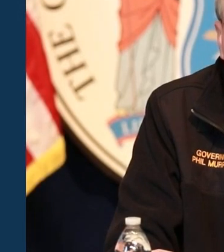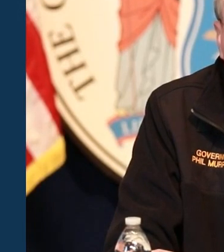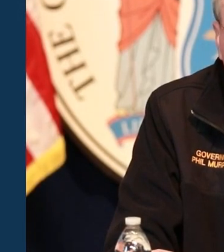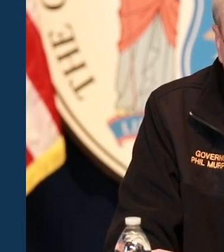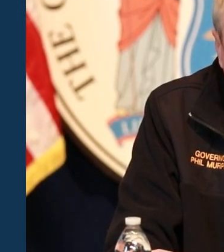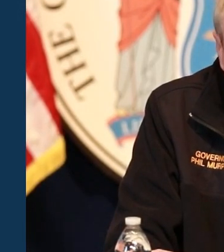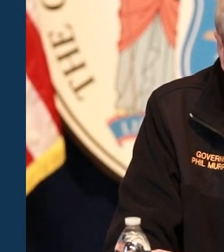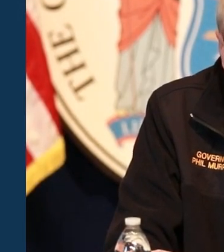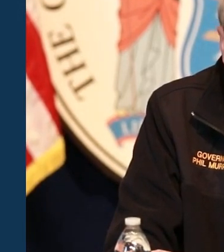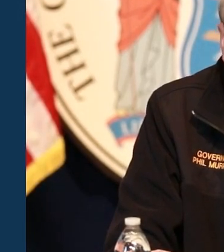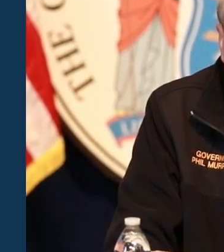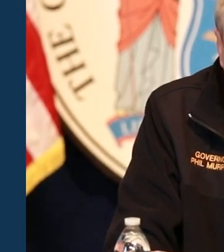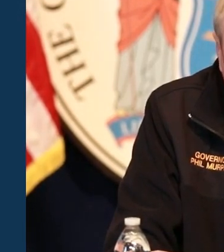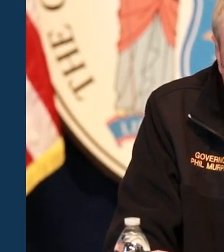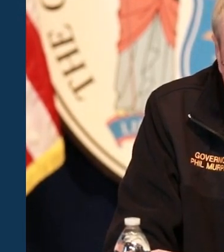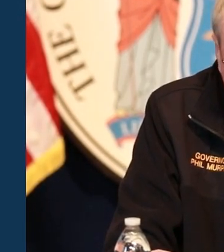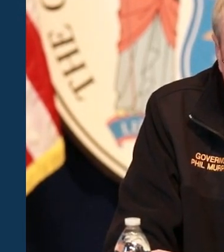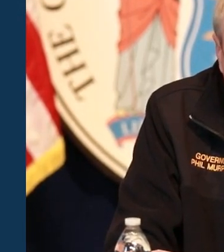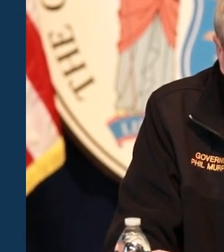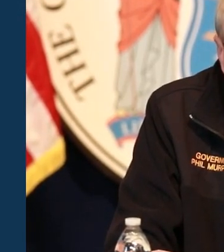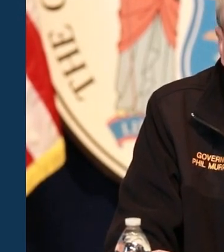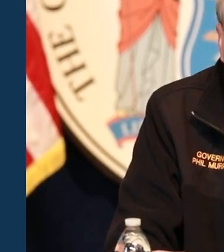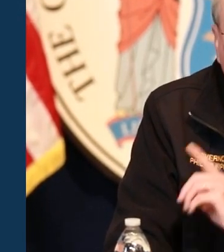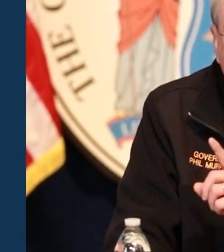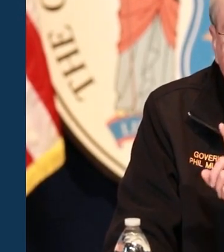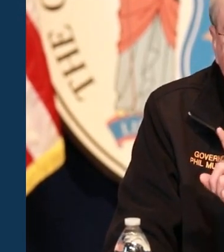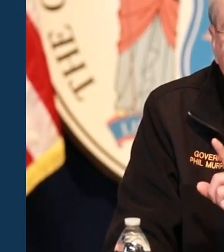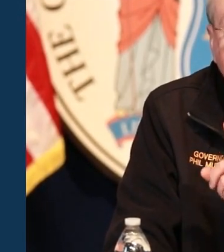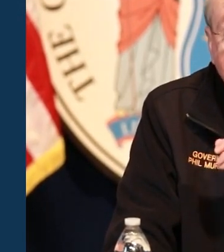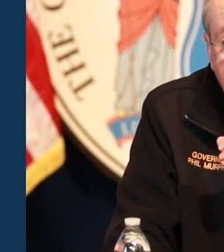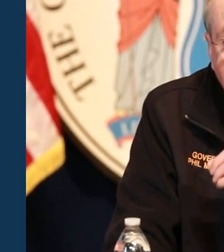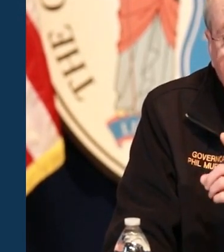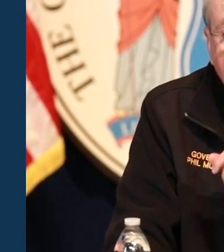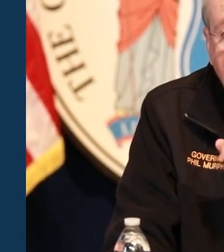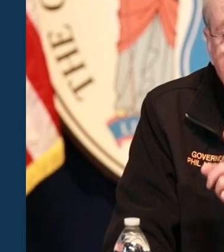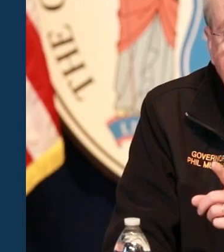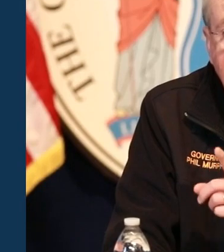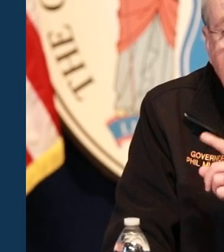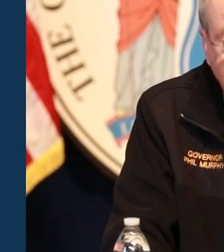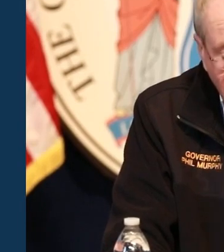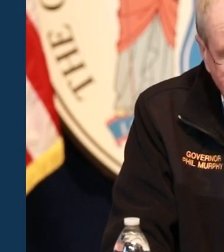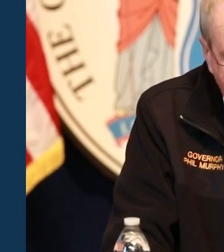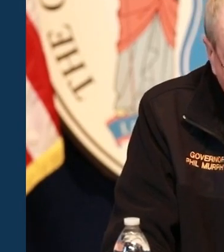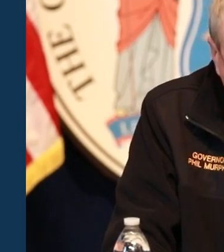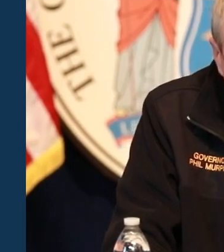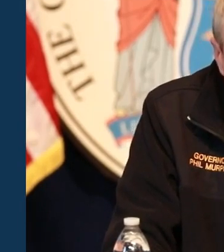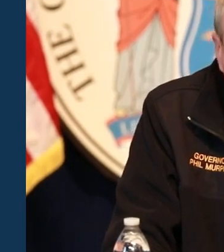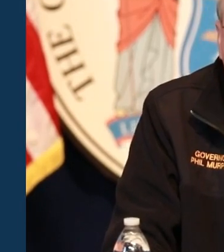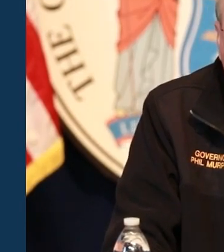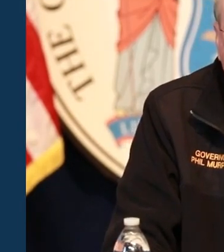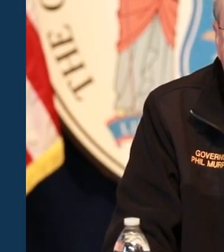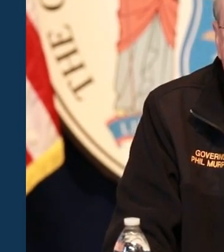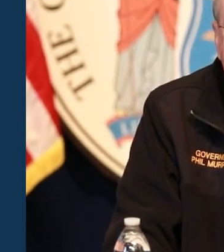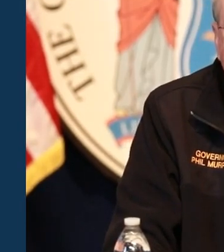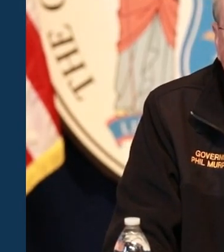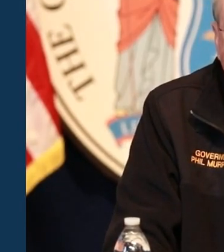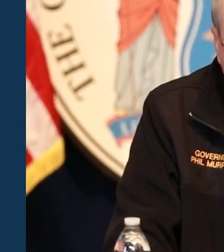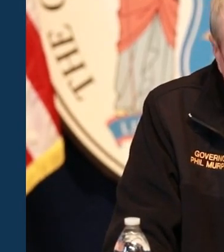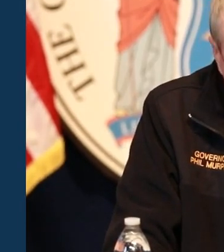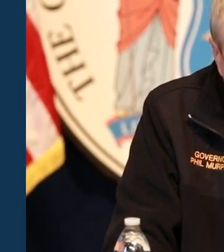able to conduct 500 tests apiece. Again, to receive a test, you must be symptomatic. And both